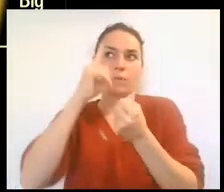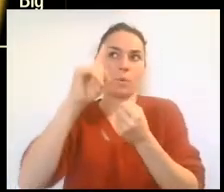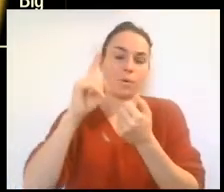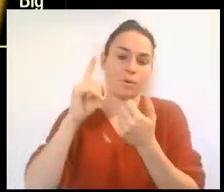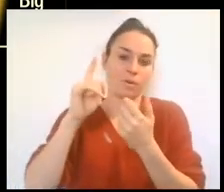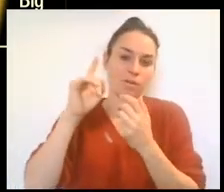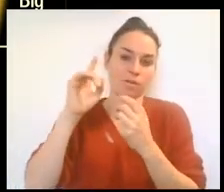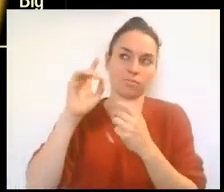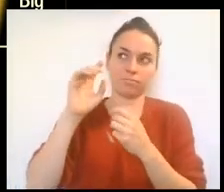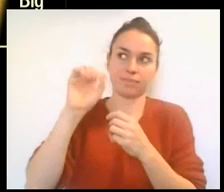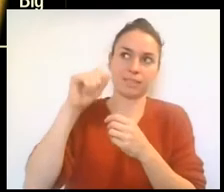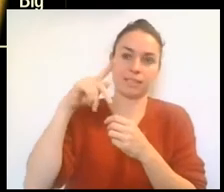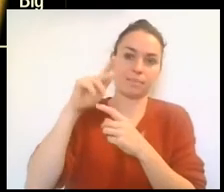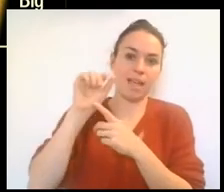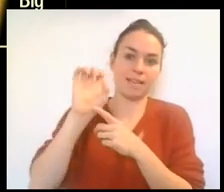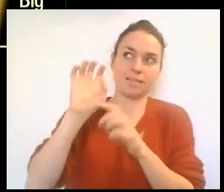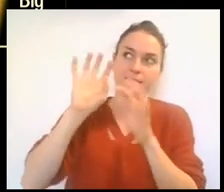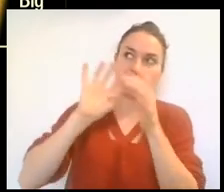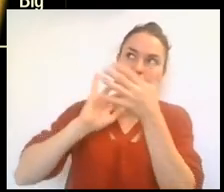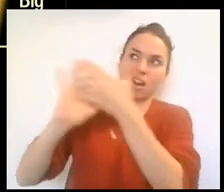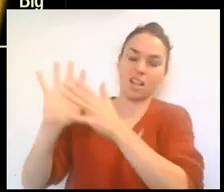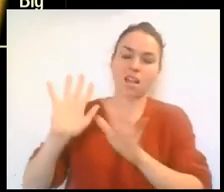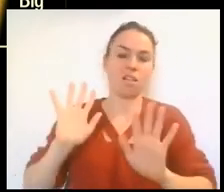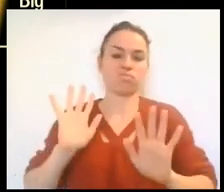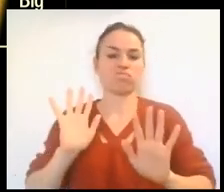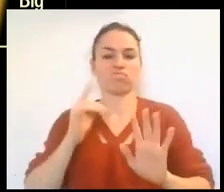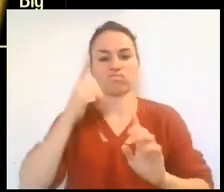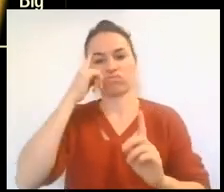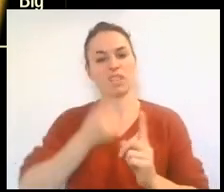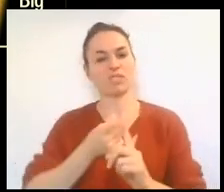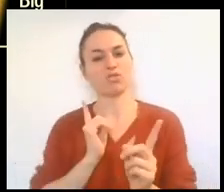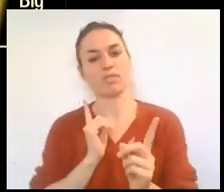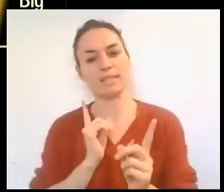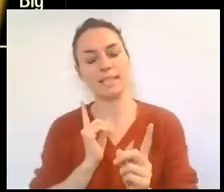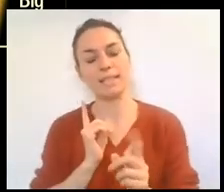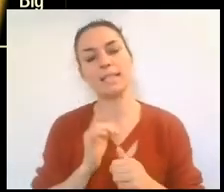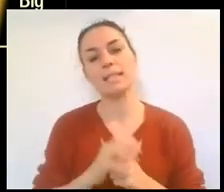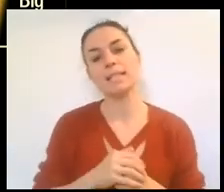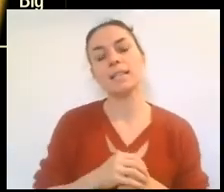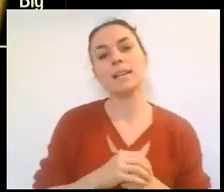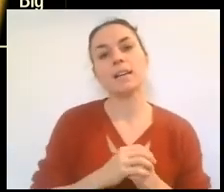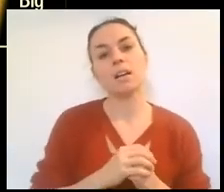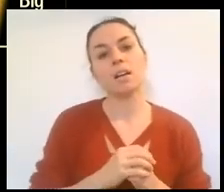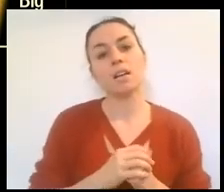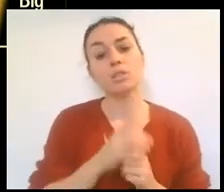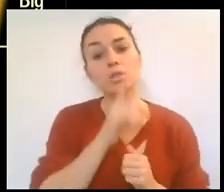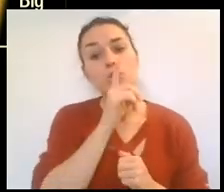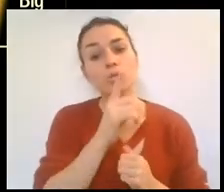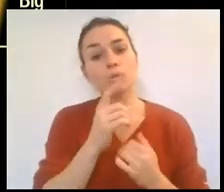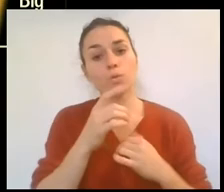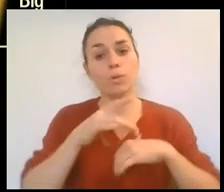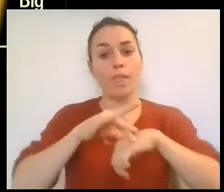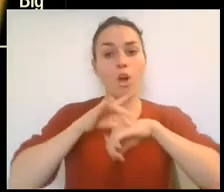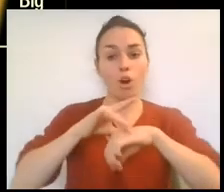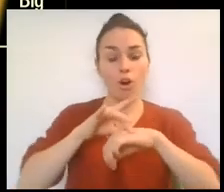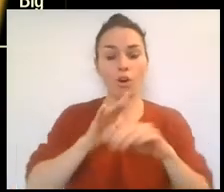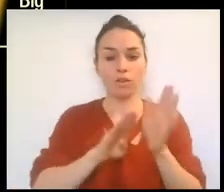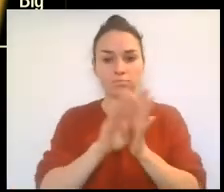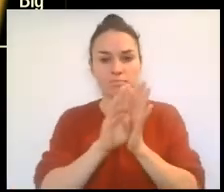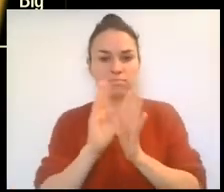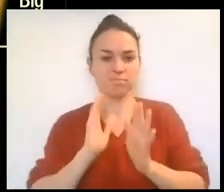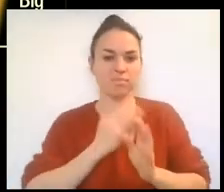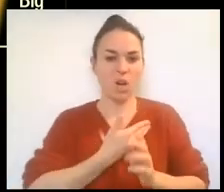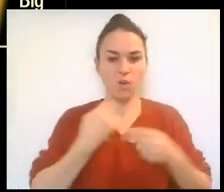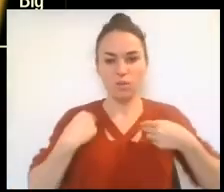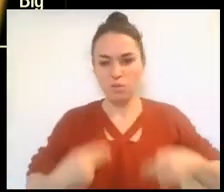that. I would say it's short-sighted. While it's true that the Earth is a cradle of civilization, you can't remain